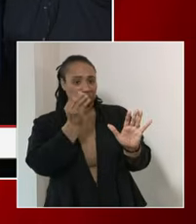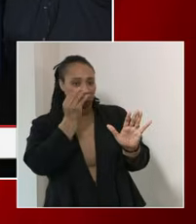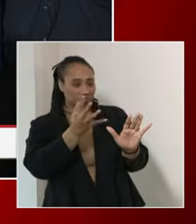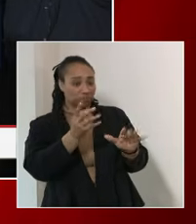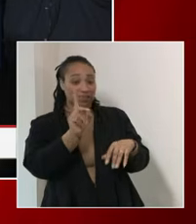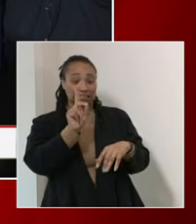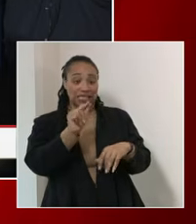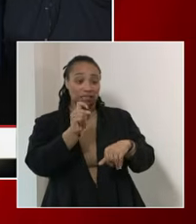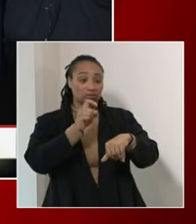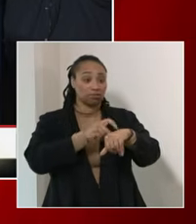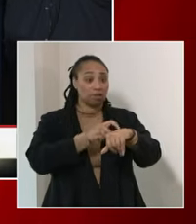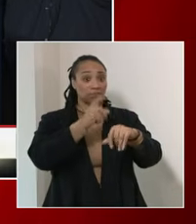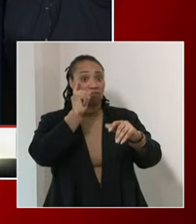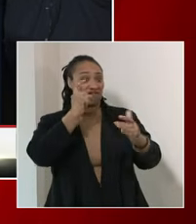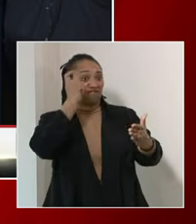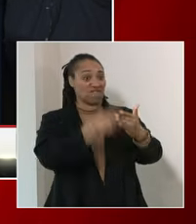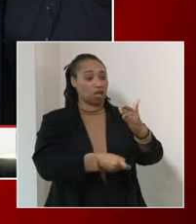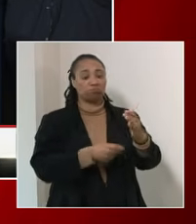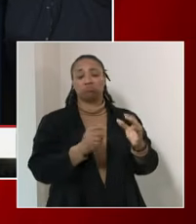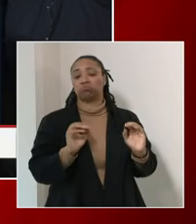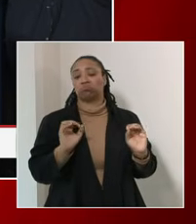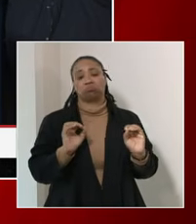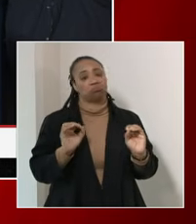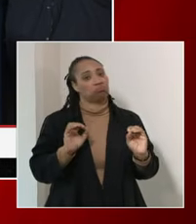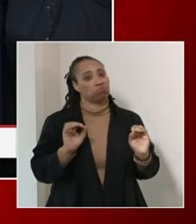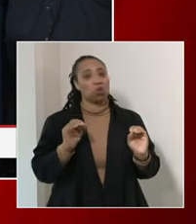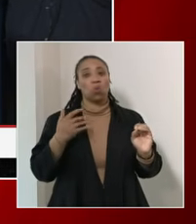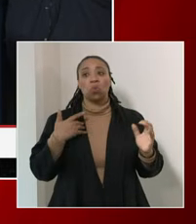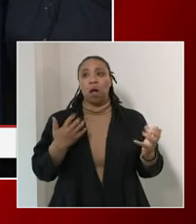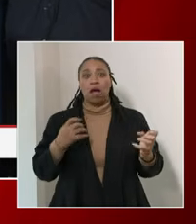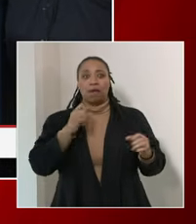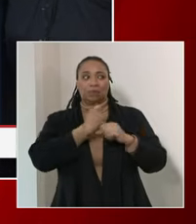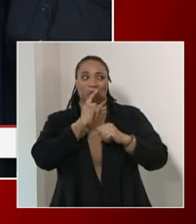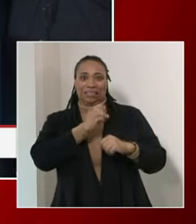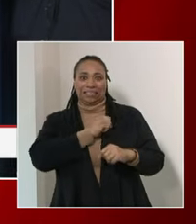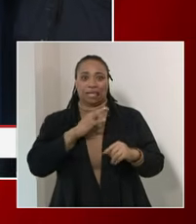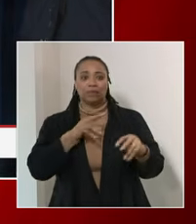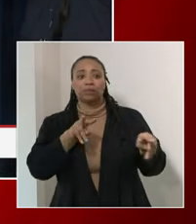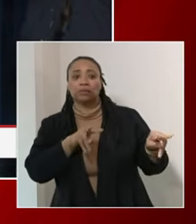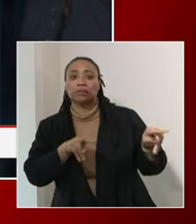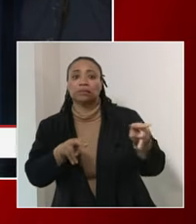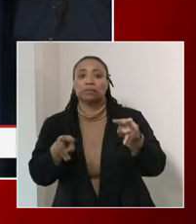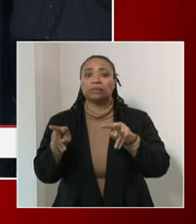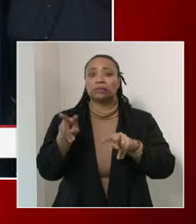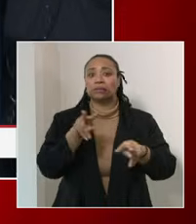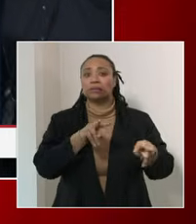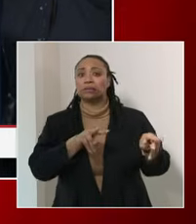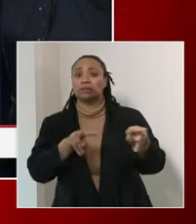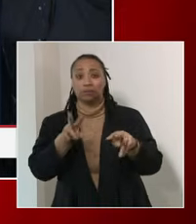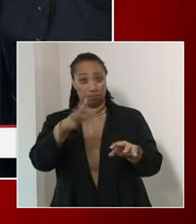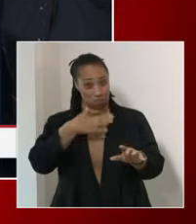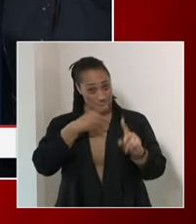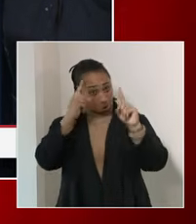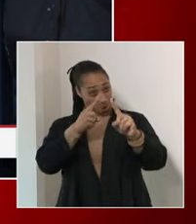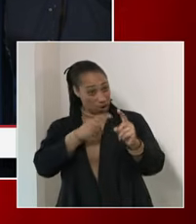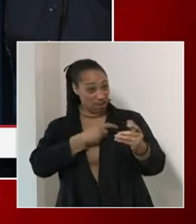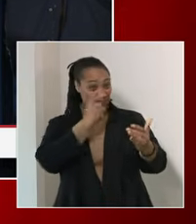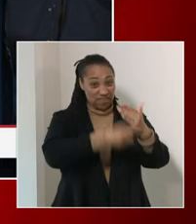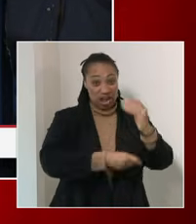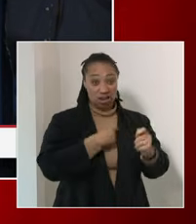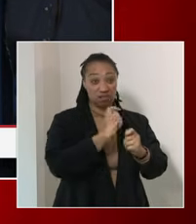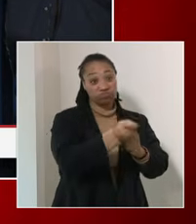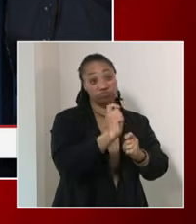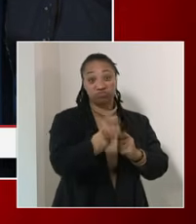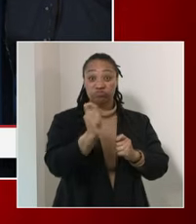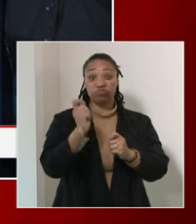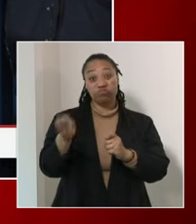some intelligence from that outreach. The goal is not to fine our residents or businesses, but make sure they